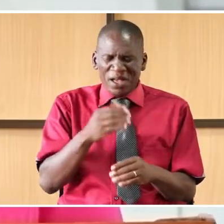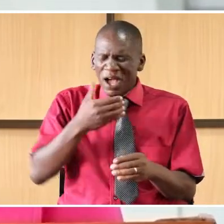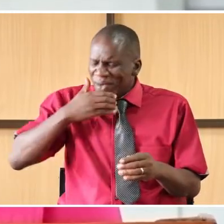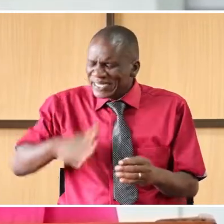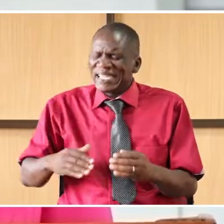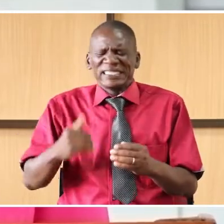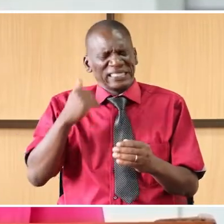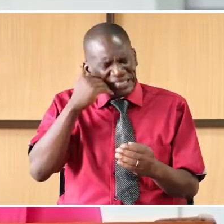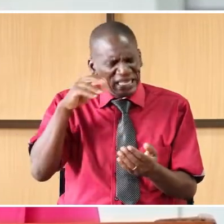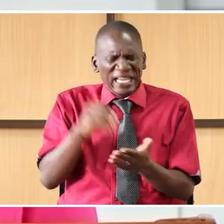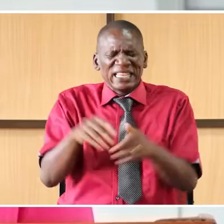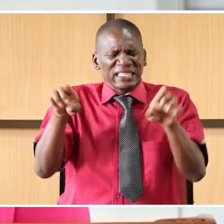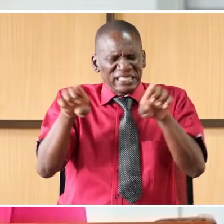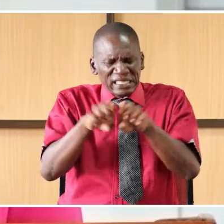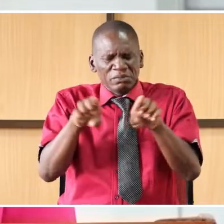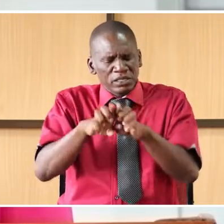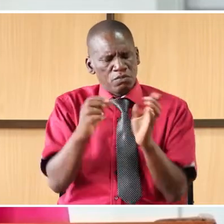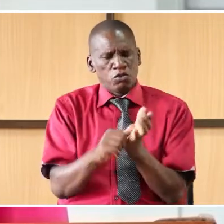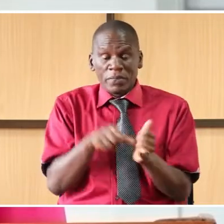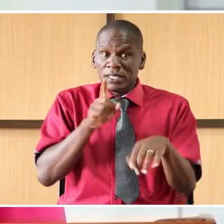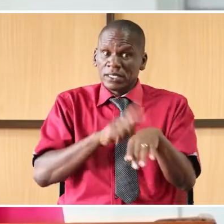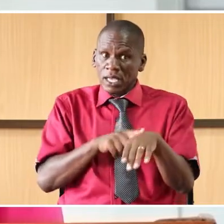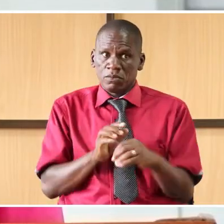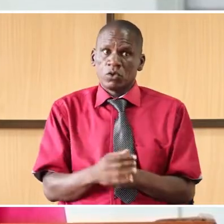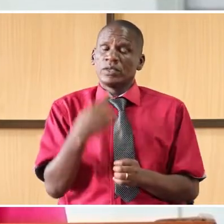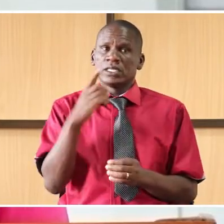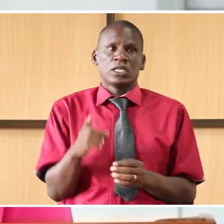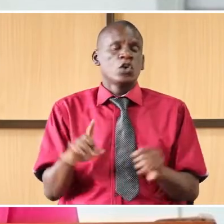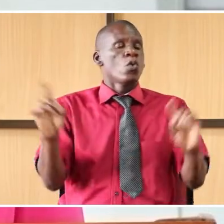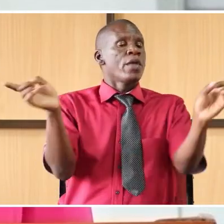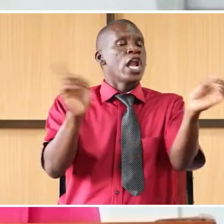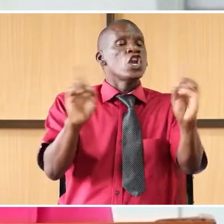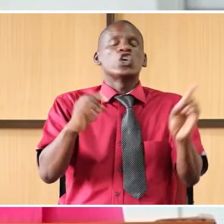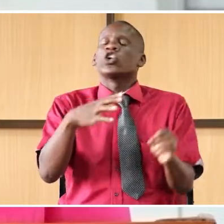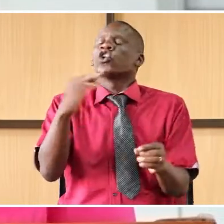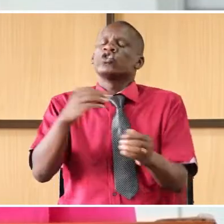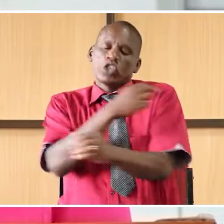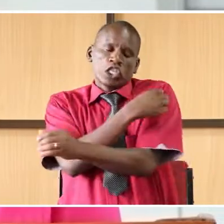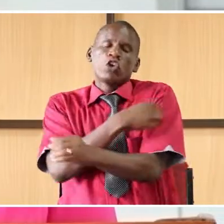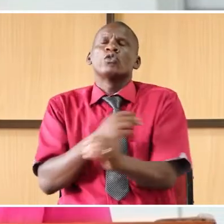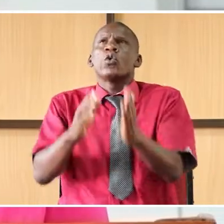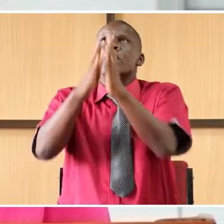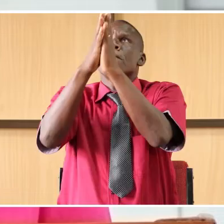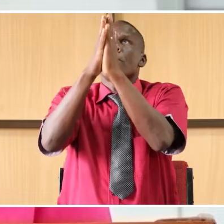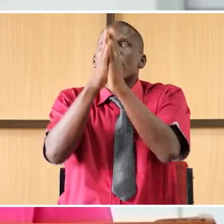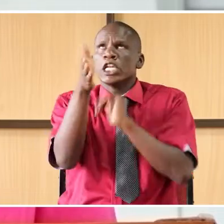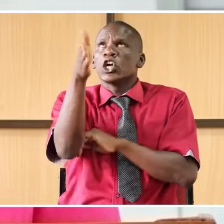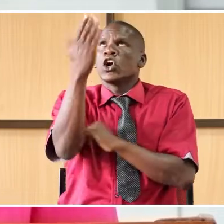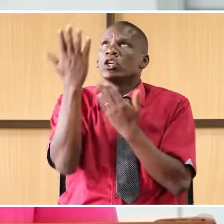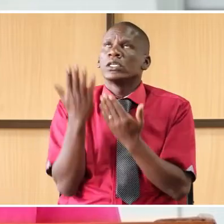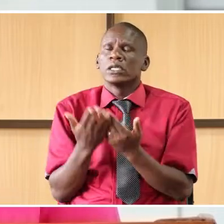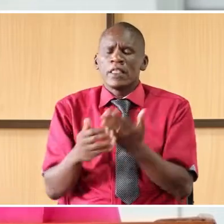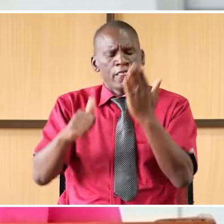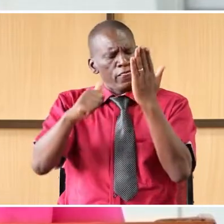again, the same problem. This time round, we say we are not going to the hospital. We called upon God.